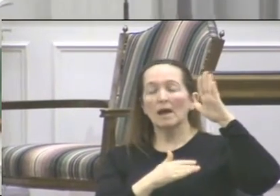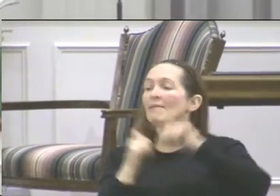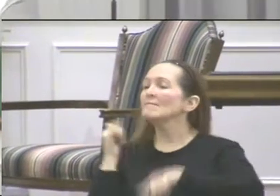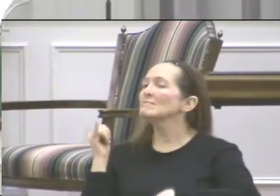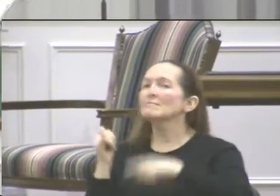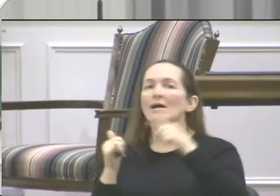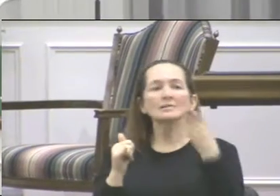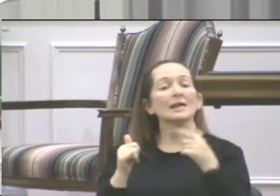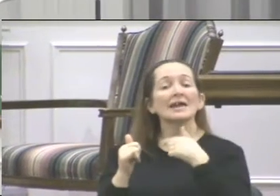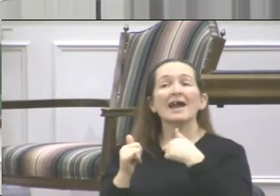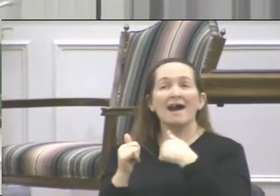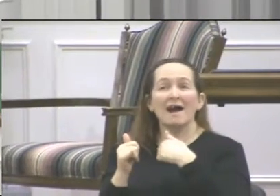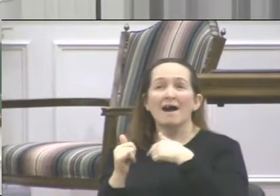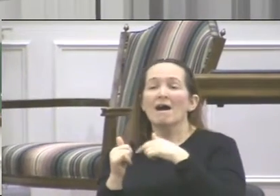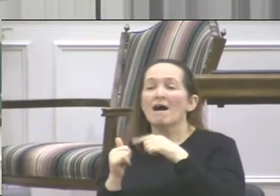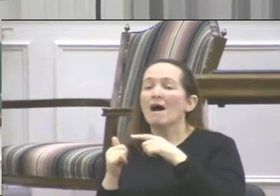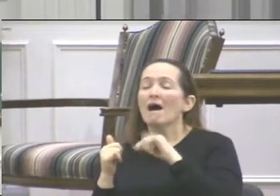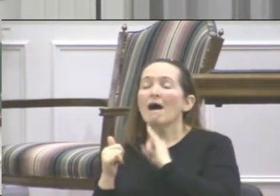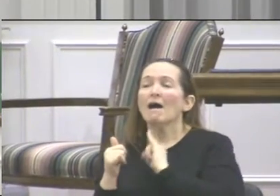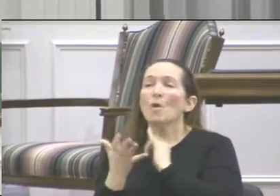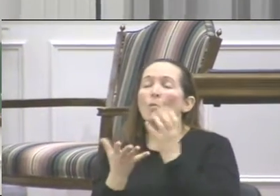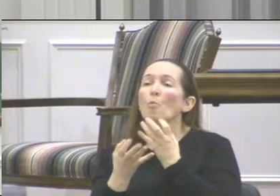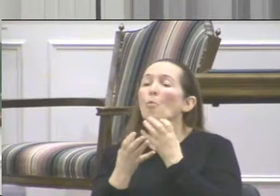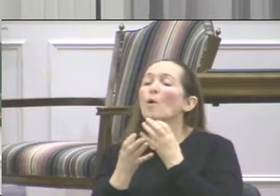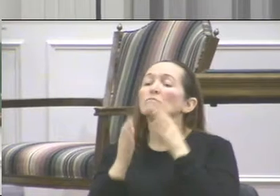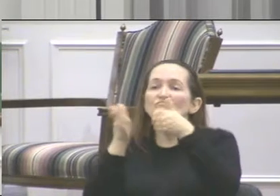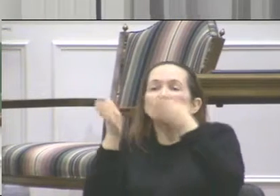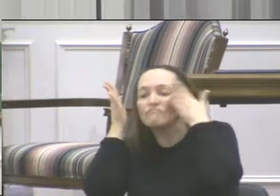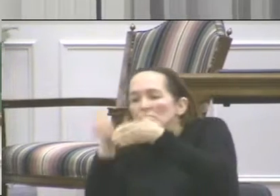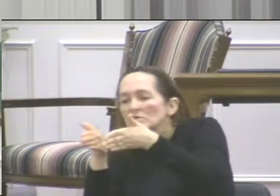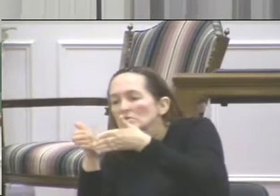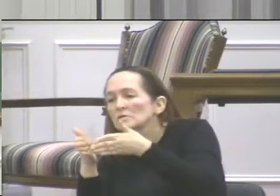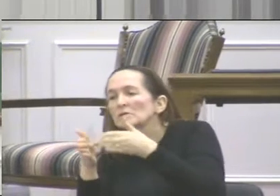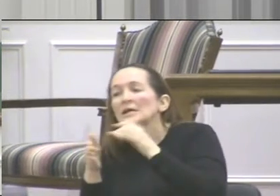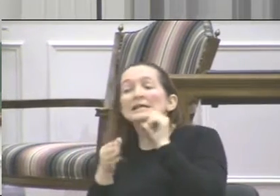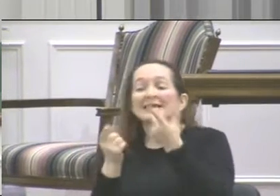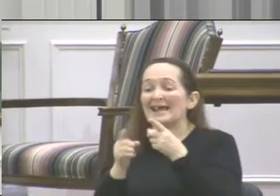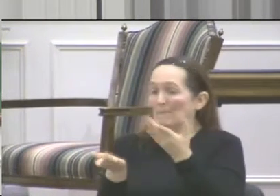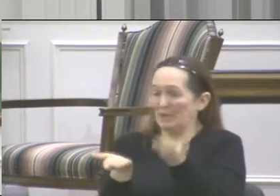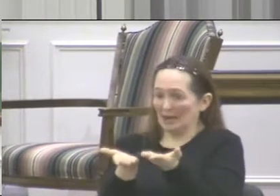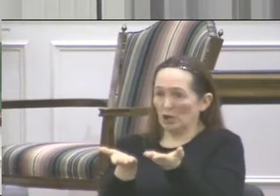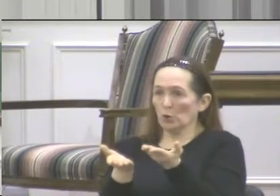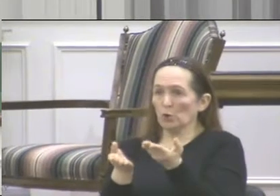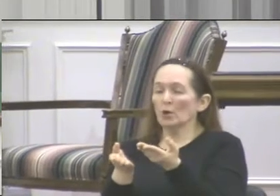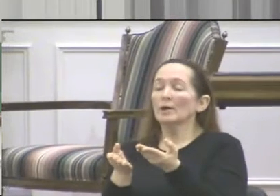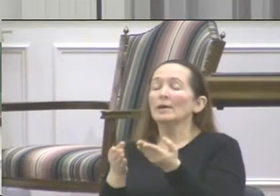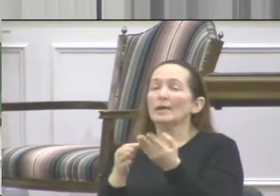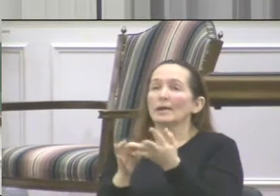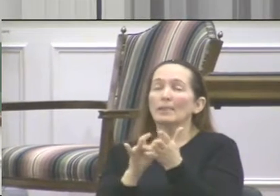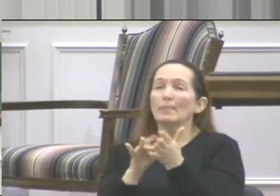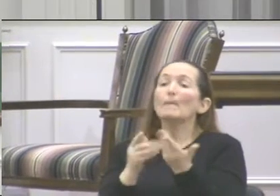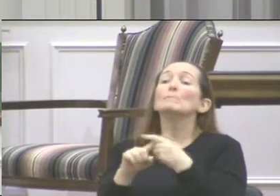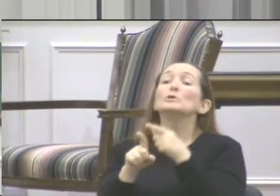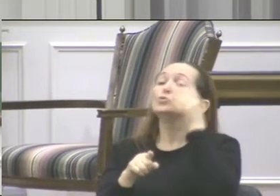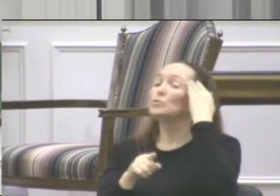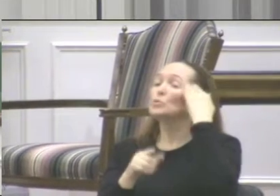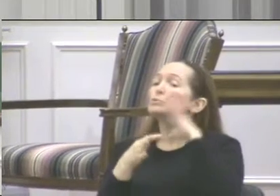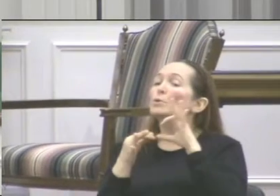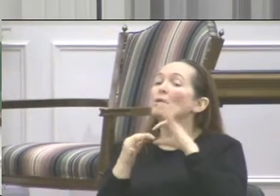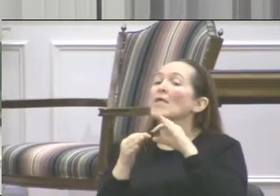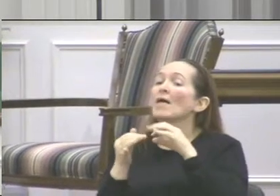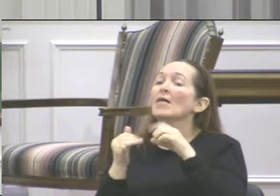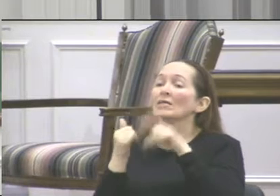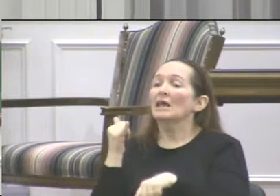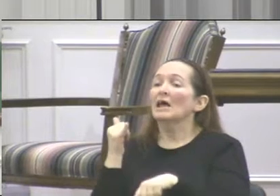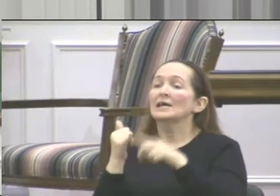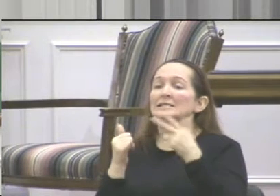See, the last thing I want to call your attention to, it doesn't happen in this passage, but you know the story well enough. The last point is